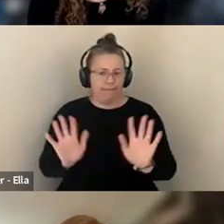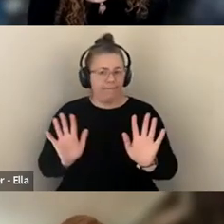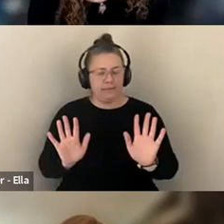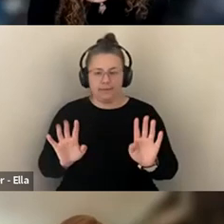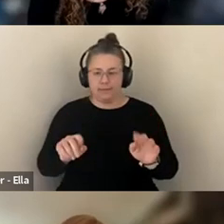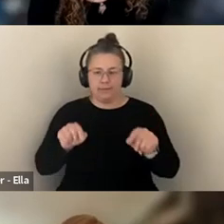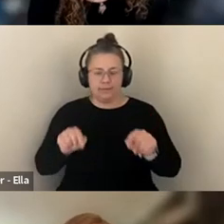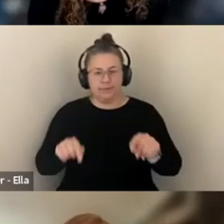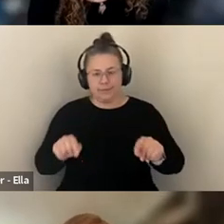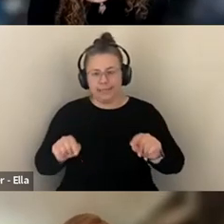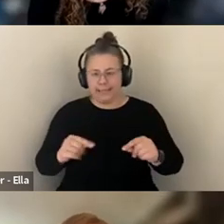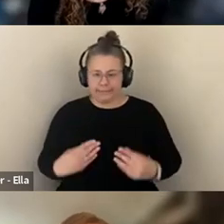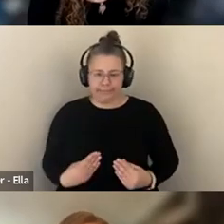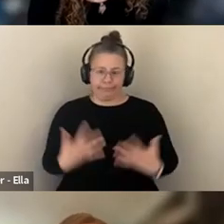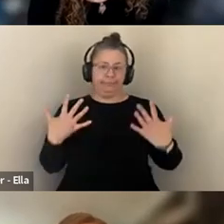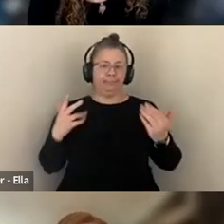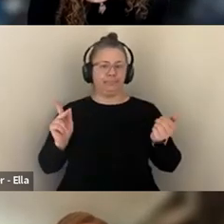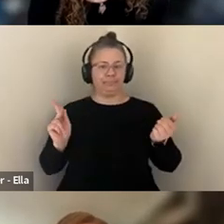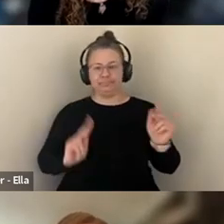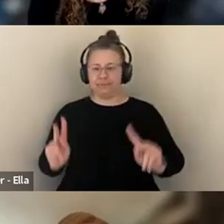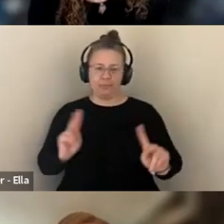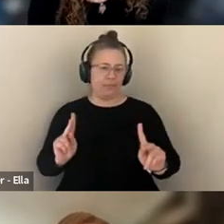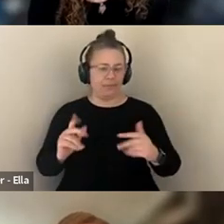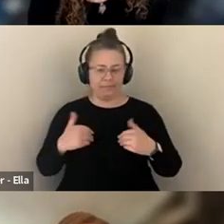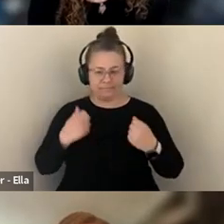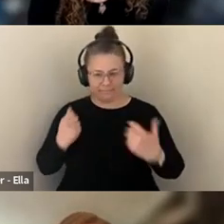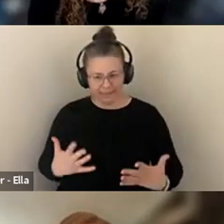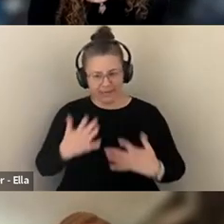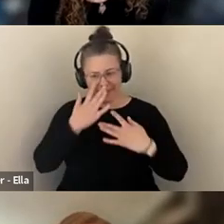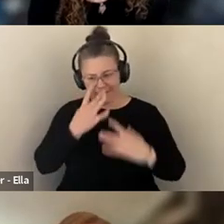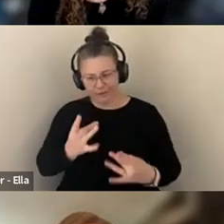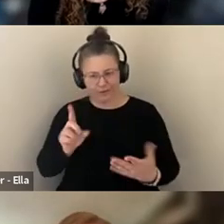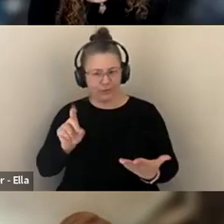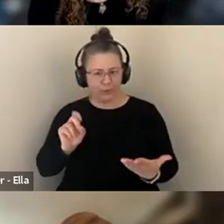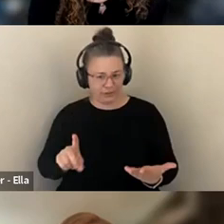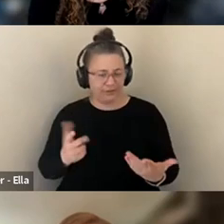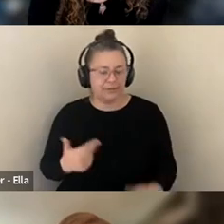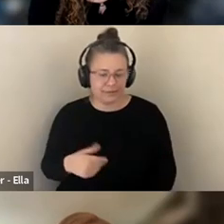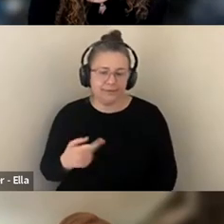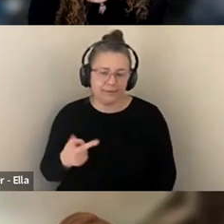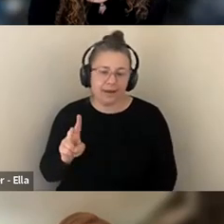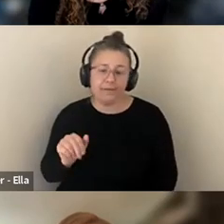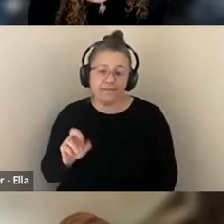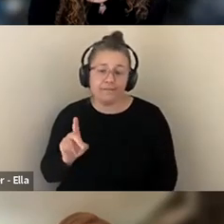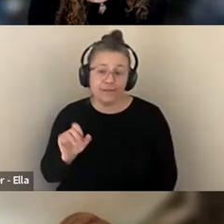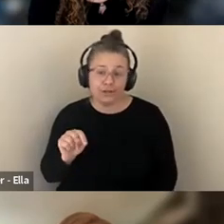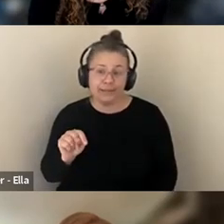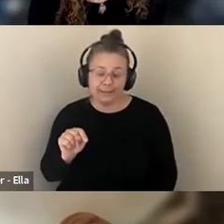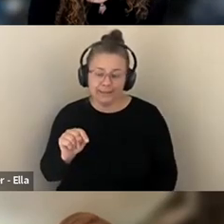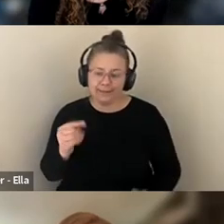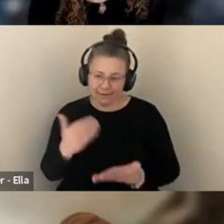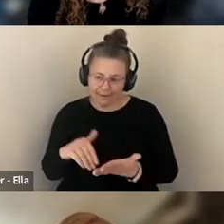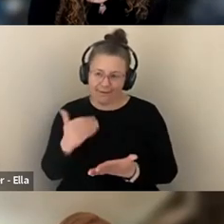this has really enlivened people with a lot of really interesting questions, some of which, as Vardeet has been consistently reminding us,